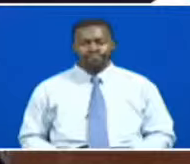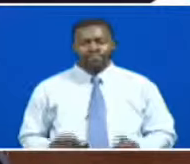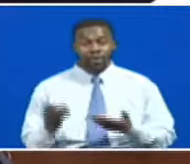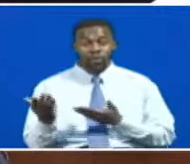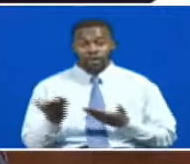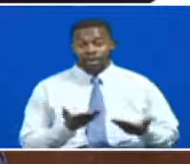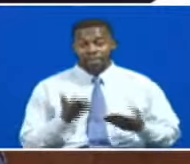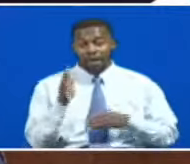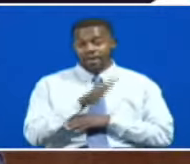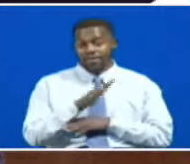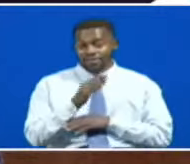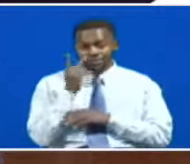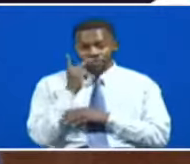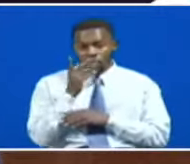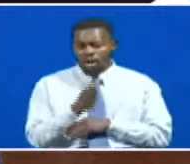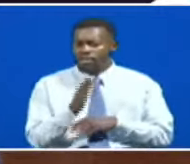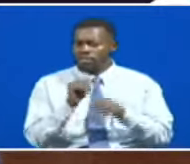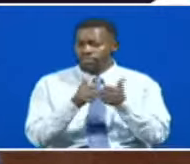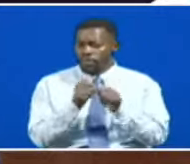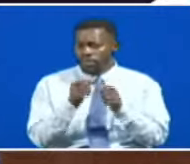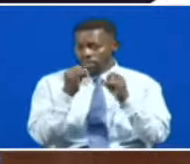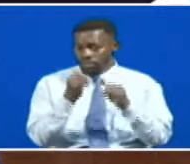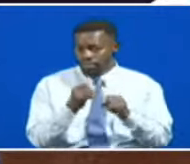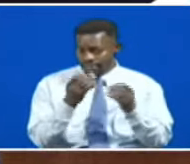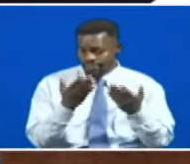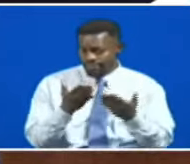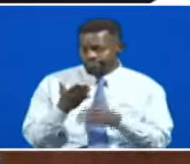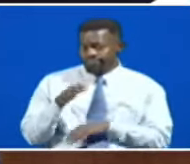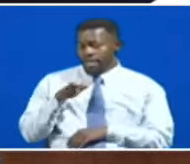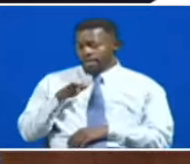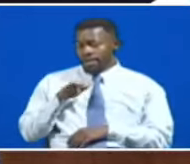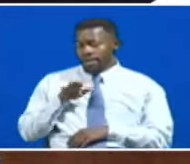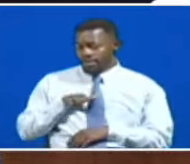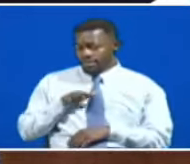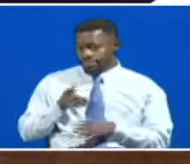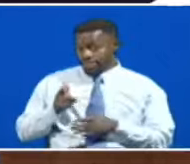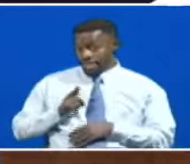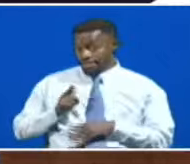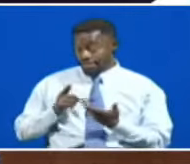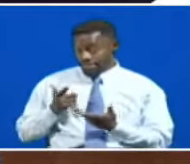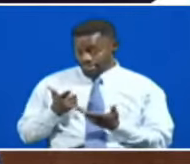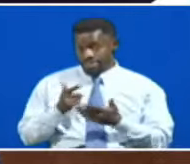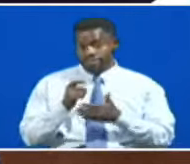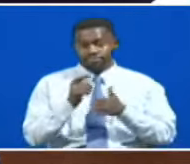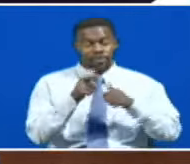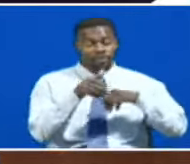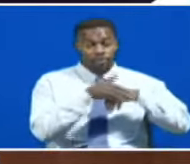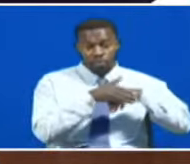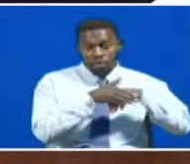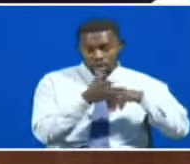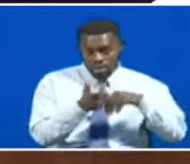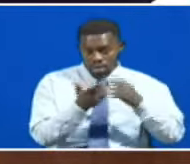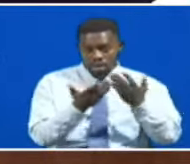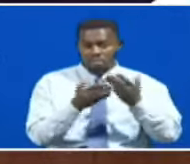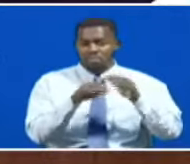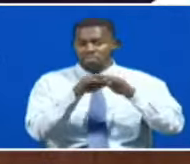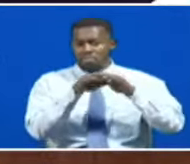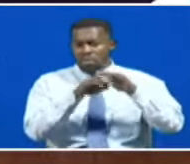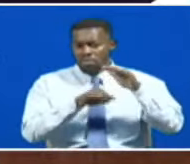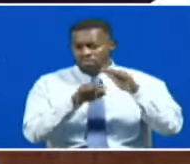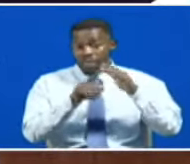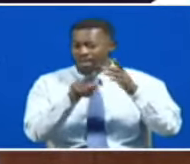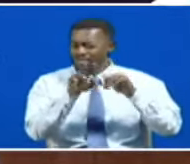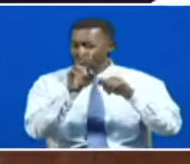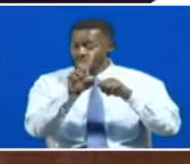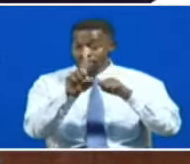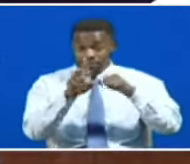Na mtazamaji, kwenye michezo tunarifiwa kwamba timu ya soka ya kinadada wasiozidi umri wa miaka 17 inajiandaa kwa mchuano wa raundi ya tatu wa